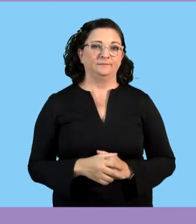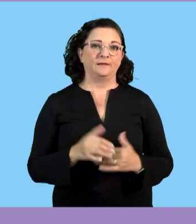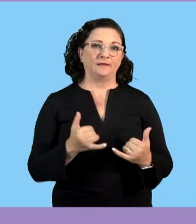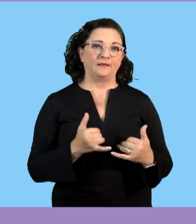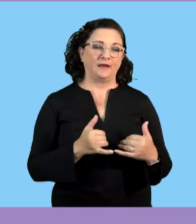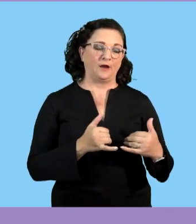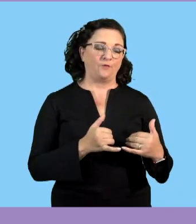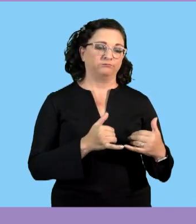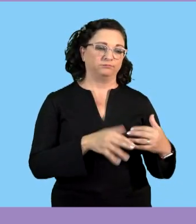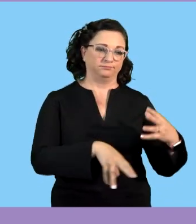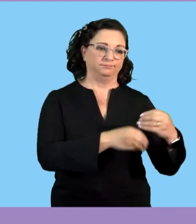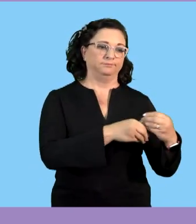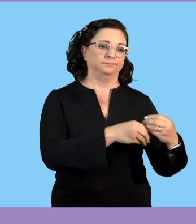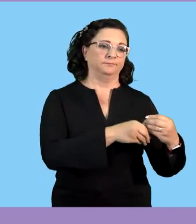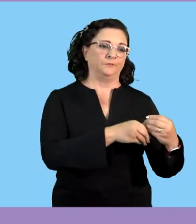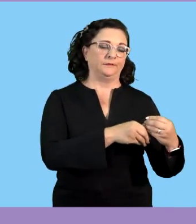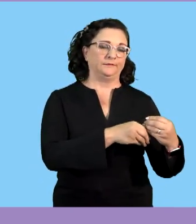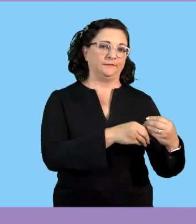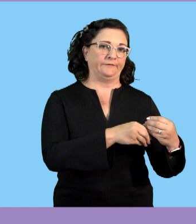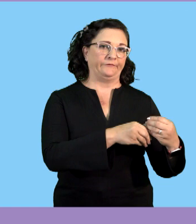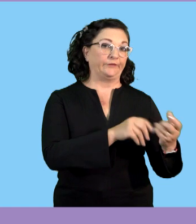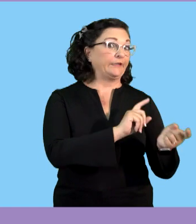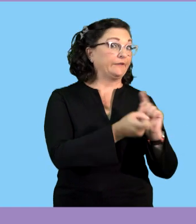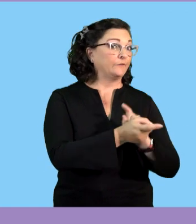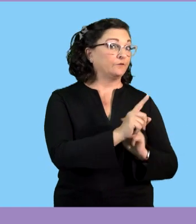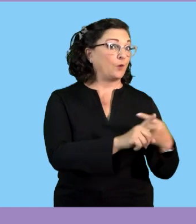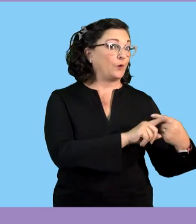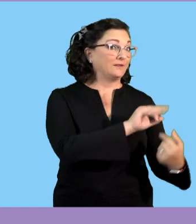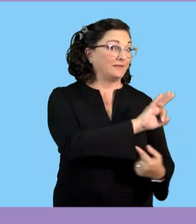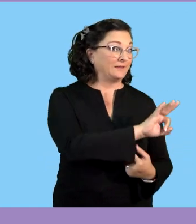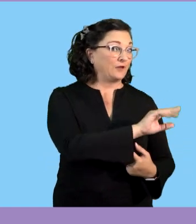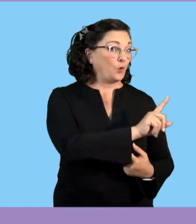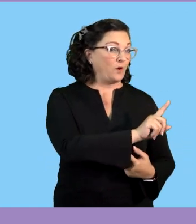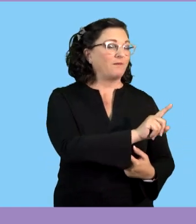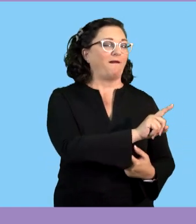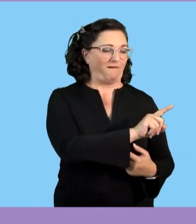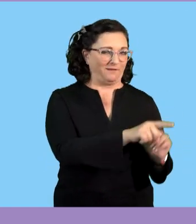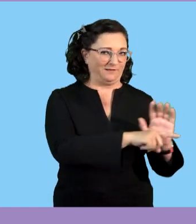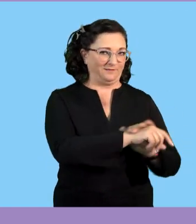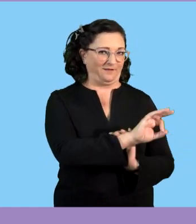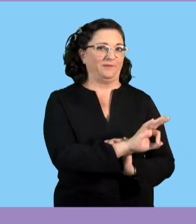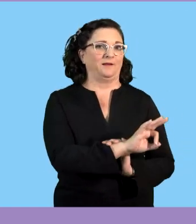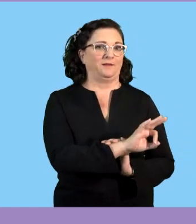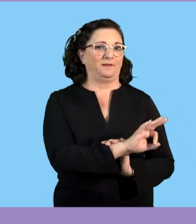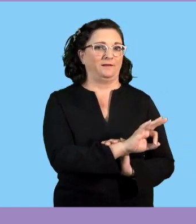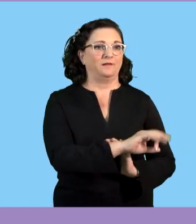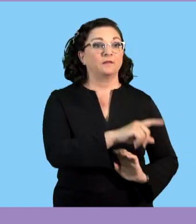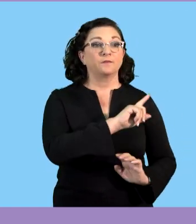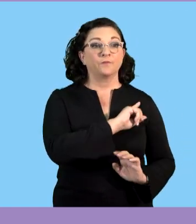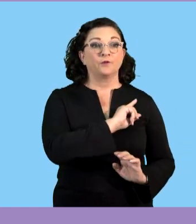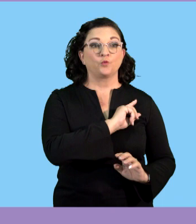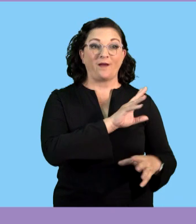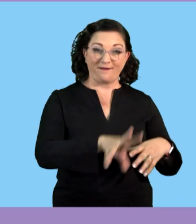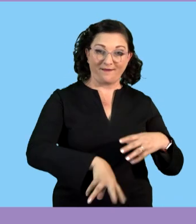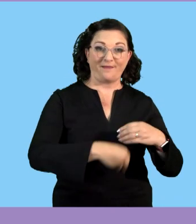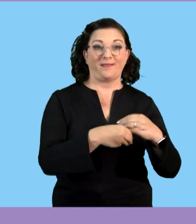the additive inverse of a positive 3. So the additive inverse of a positive 3 is a negative 3.